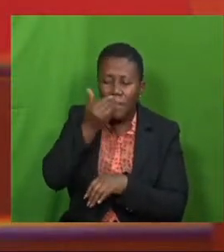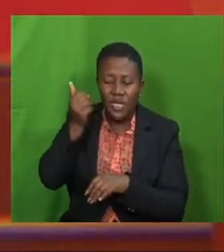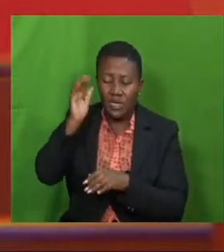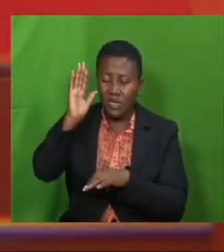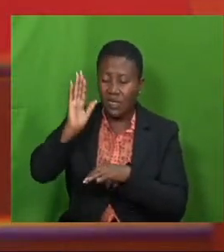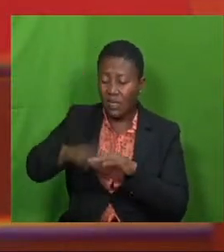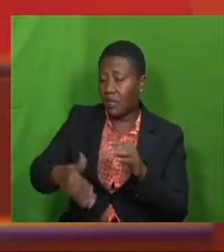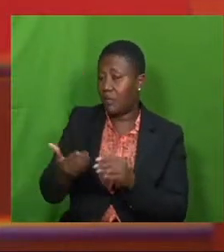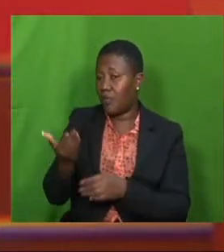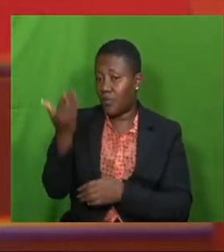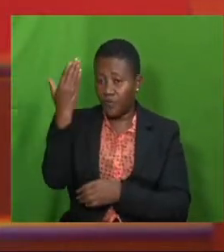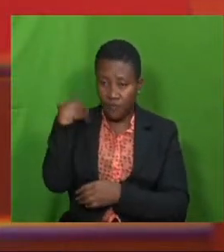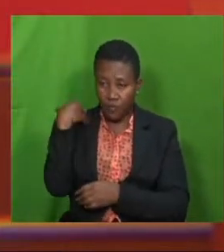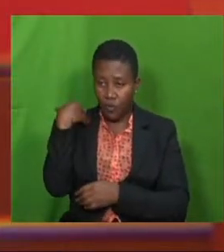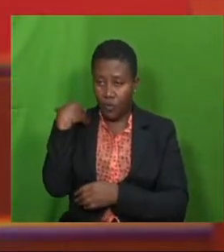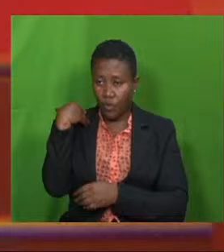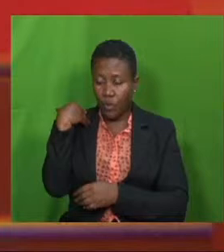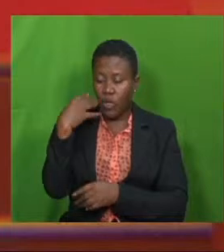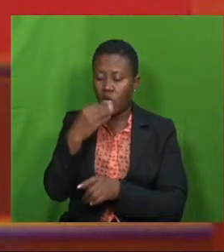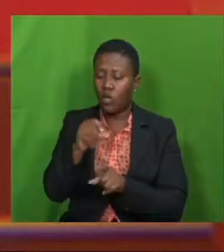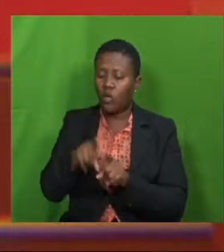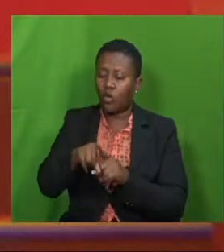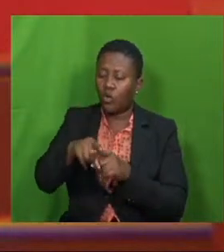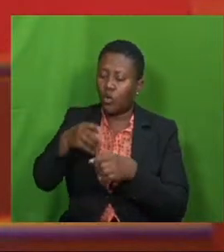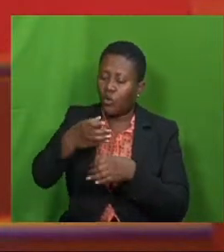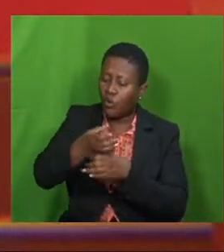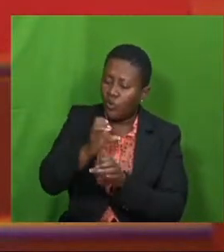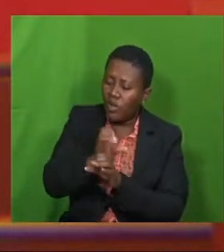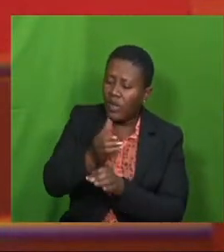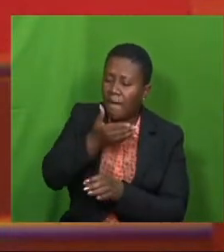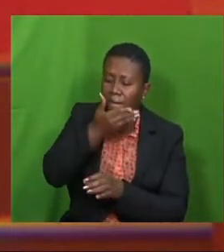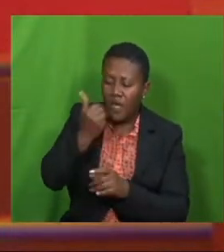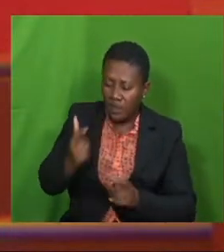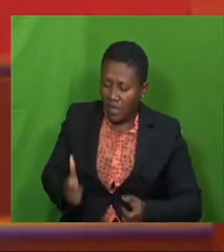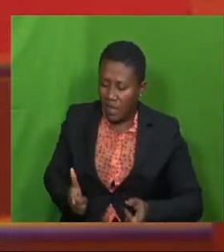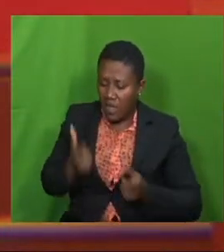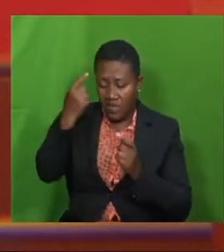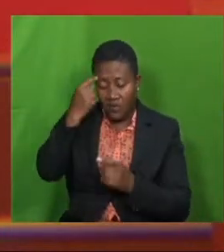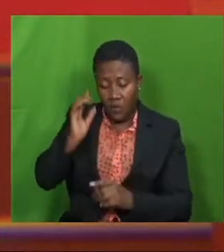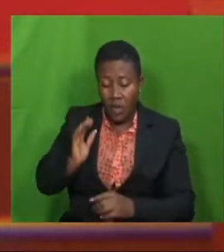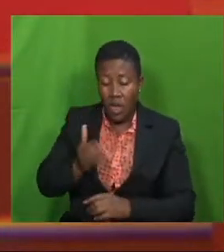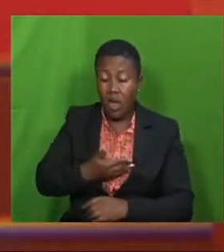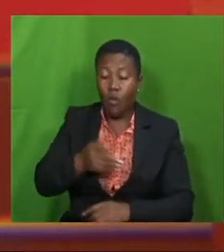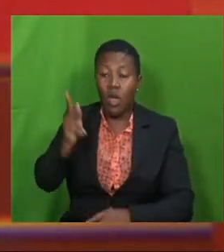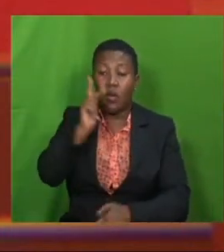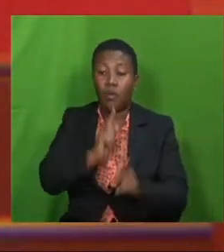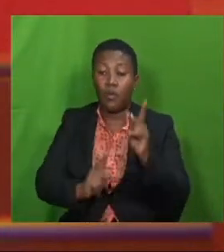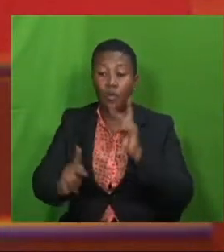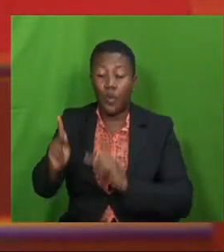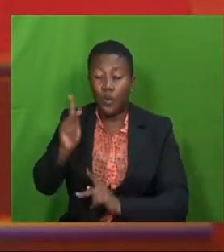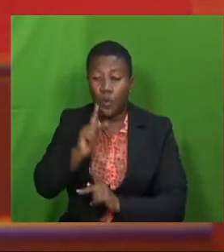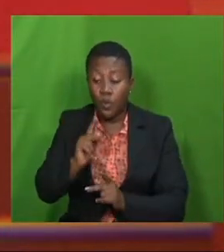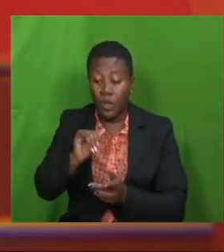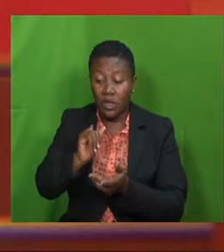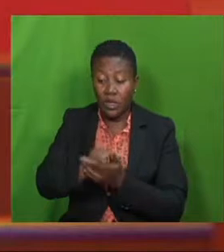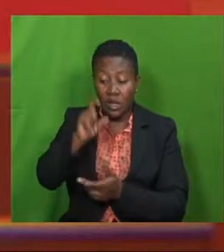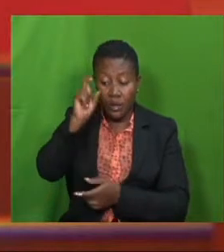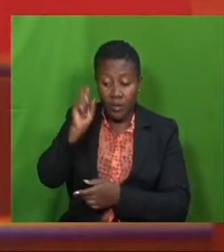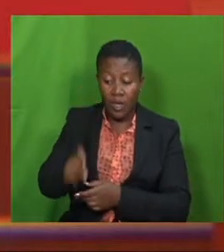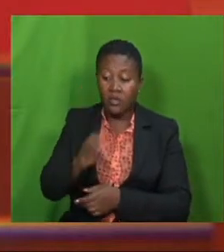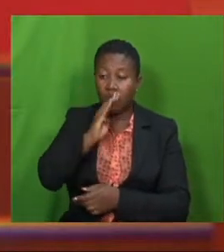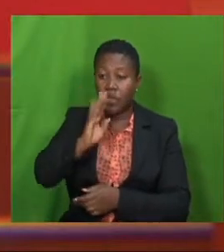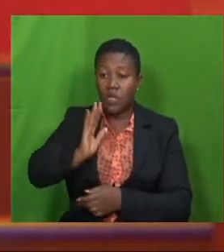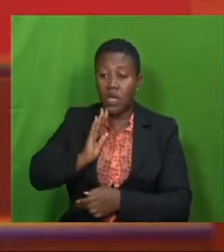it and to create better living conditions for our people. That must be our